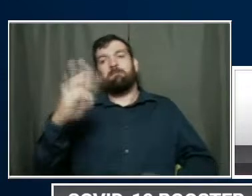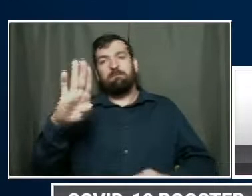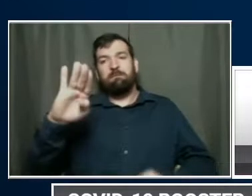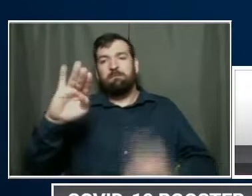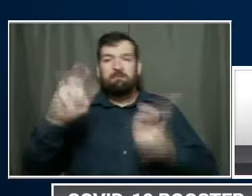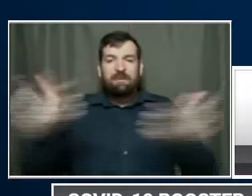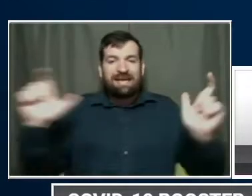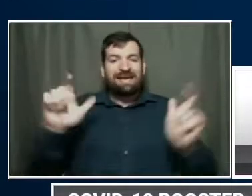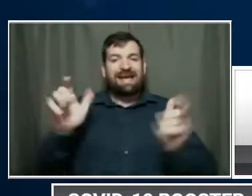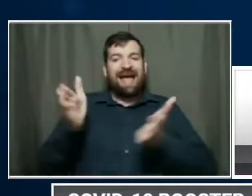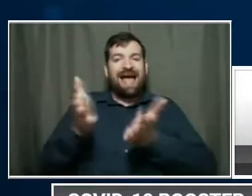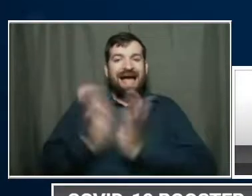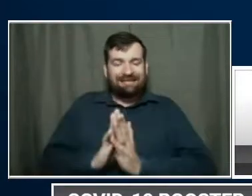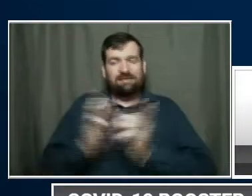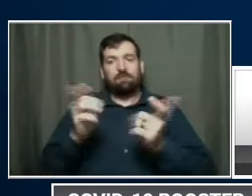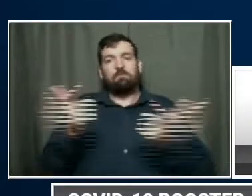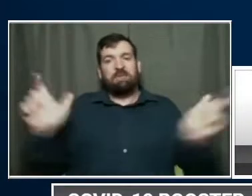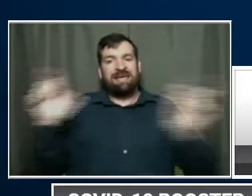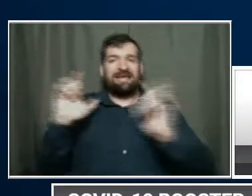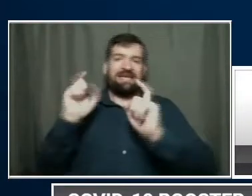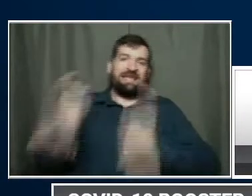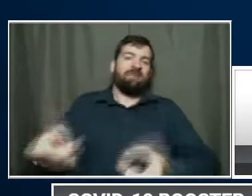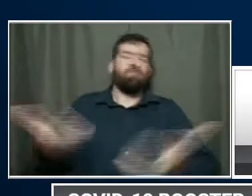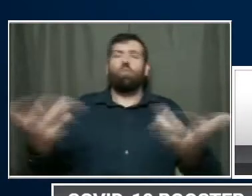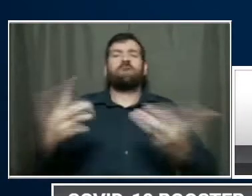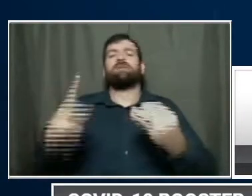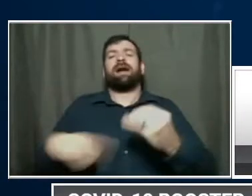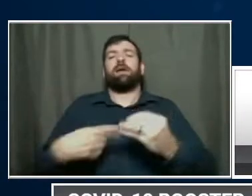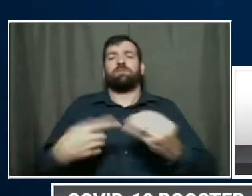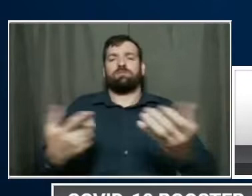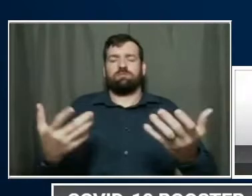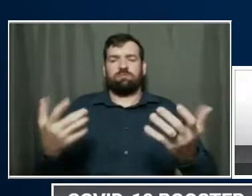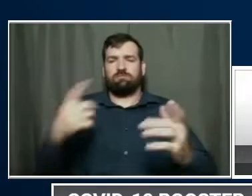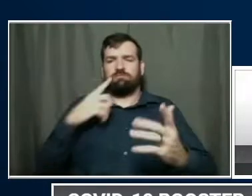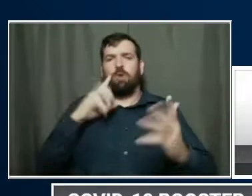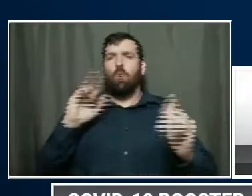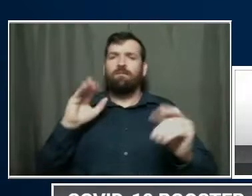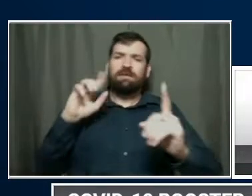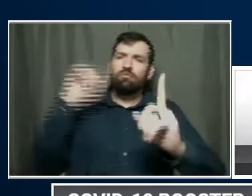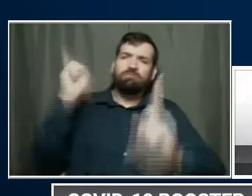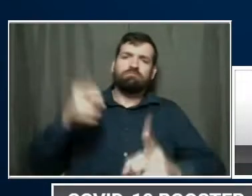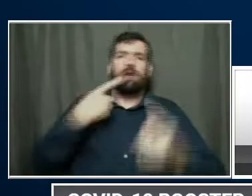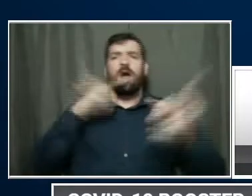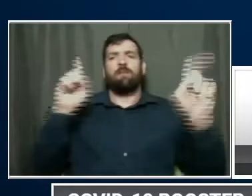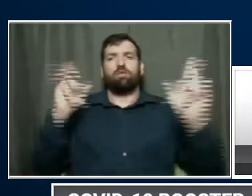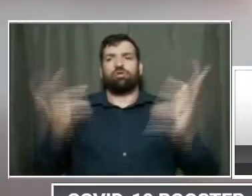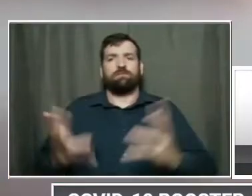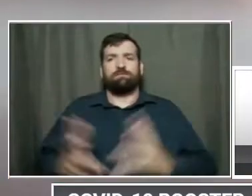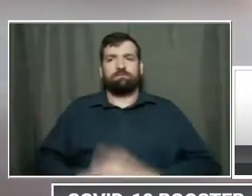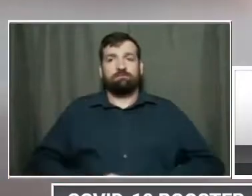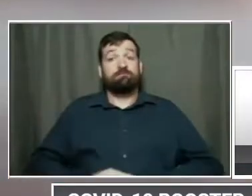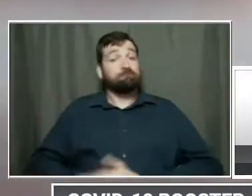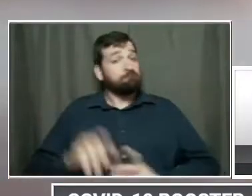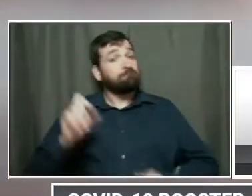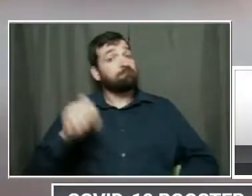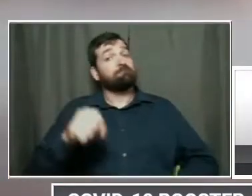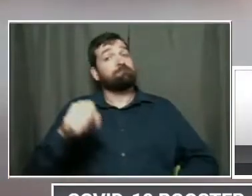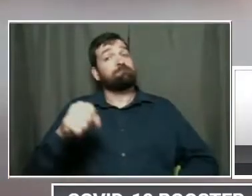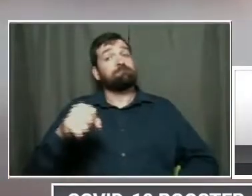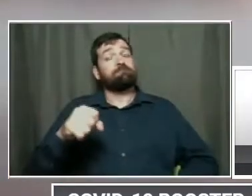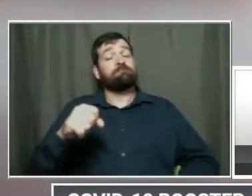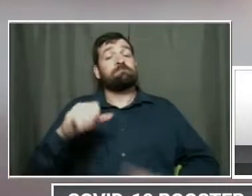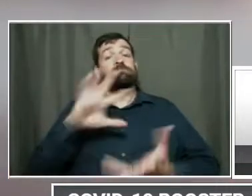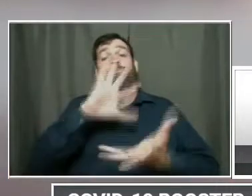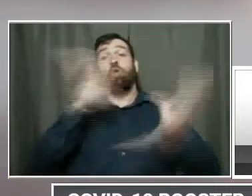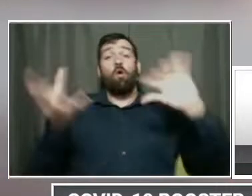right here in our area. But tell us what it's about. What is hoped to be accomplished? Yeah, so I would say, overall